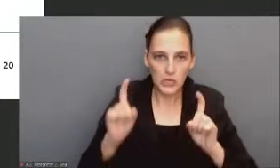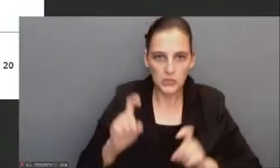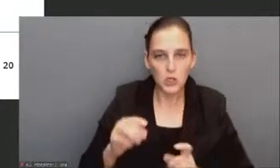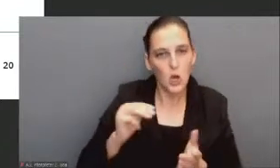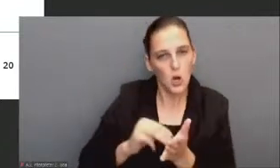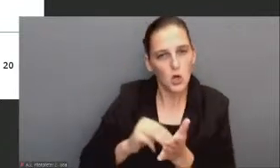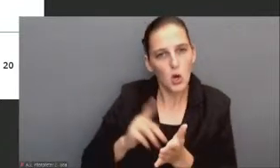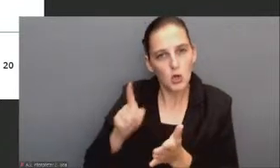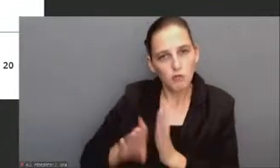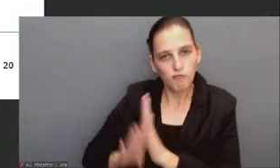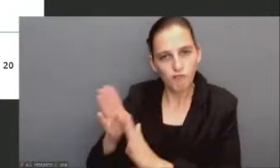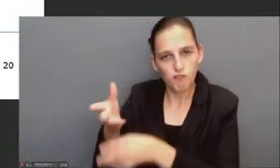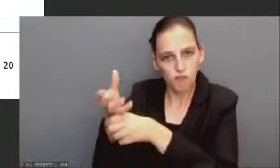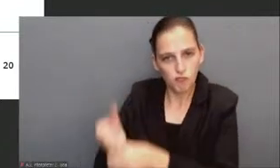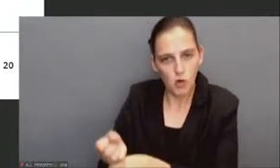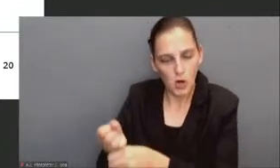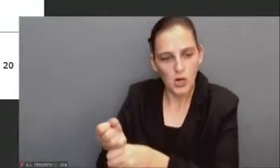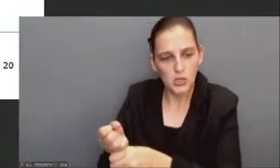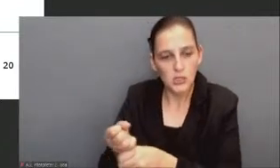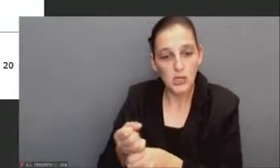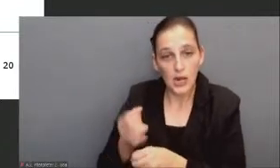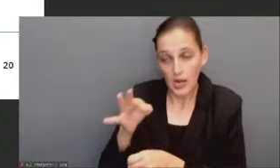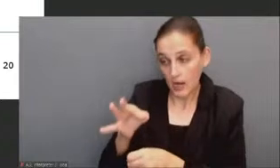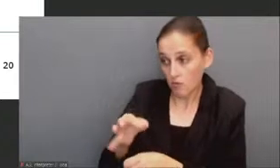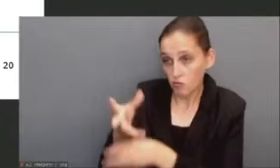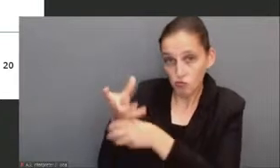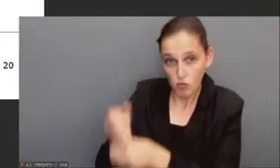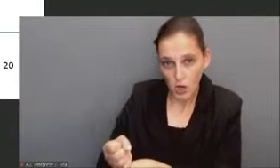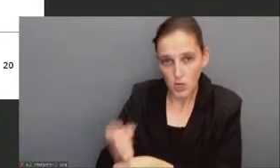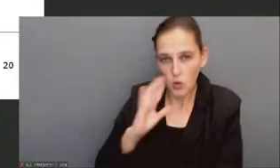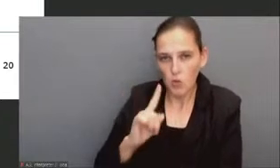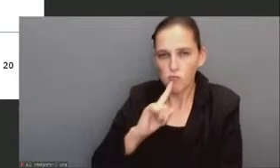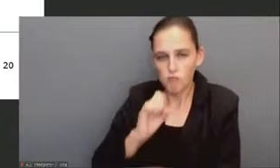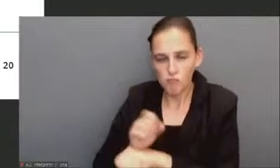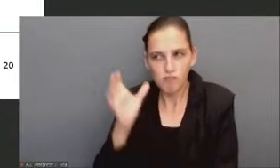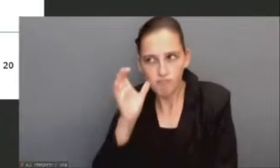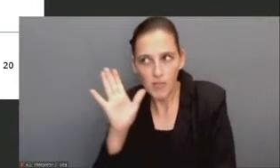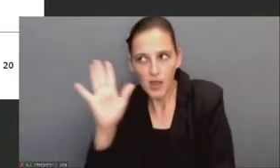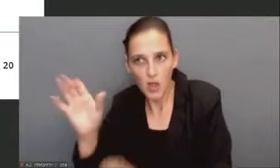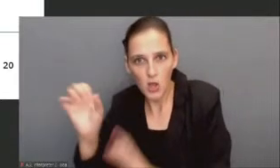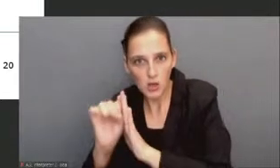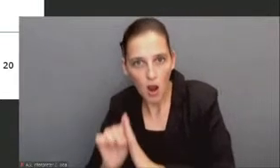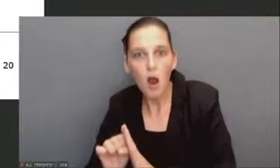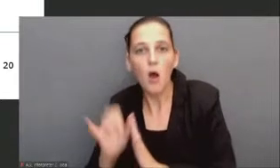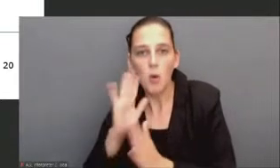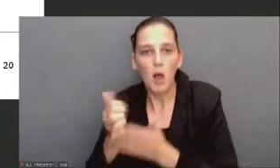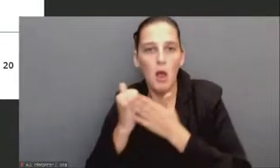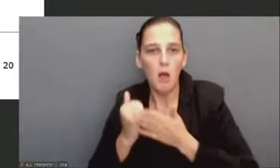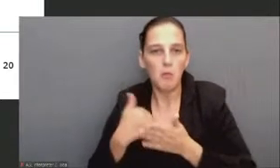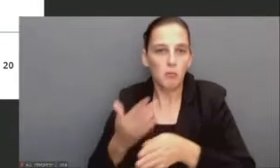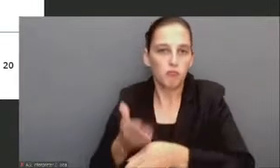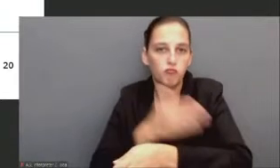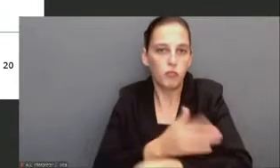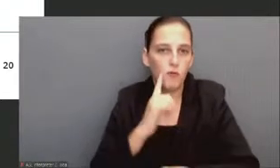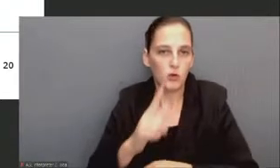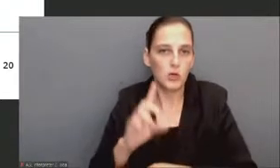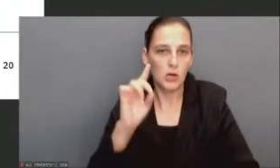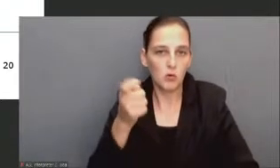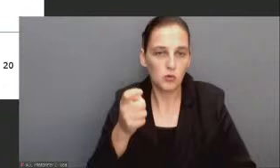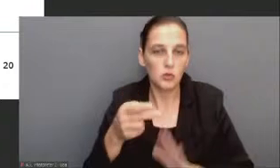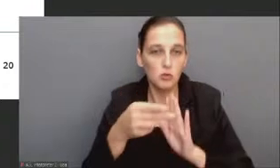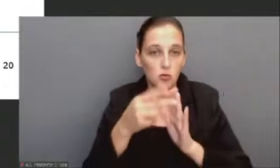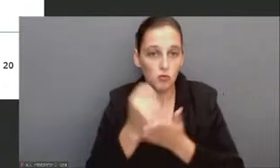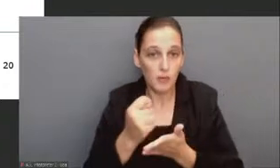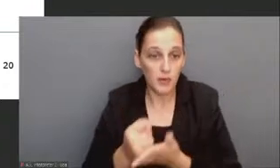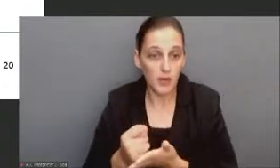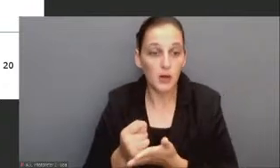more likely to do a thorough job eliciting those symptoms, which will improve the diagnosis and treatment. We feel strongly the development and requirement